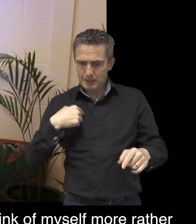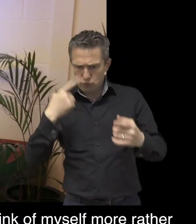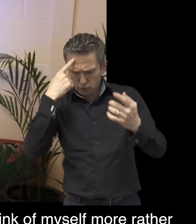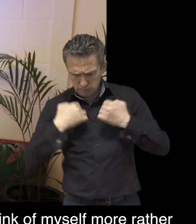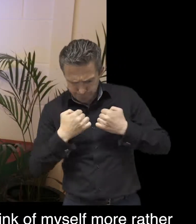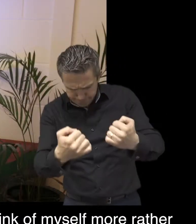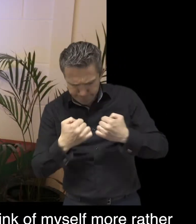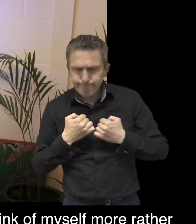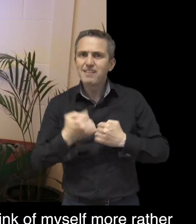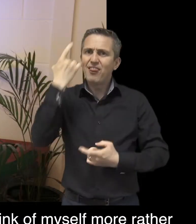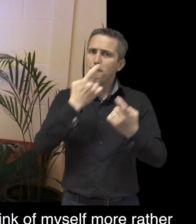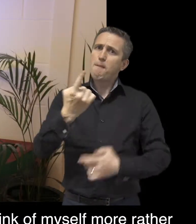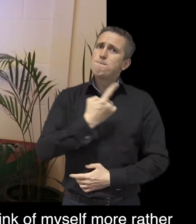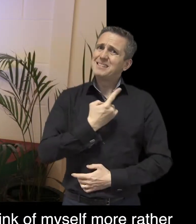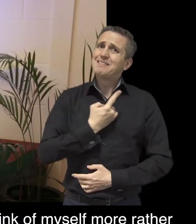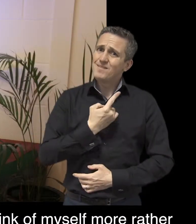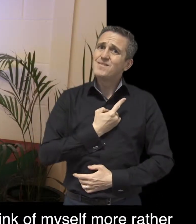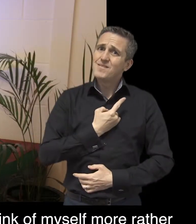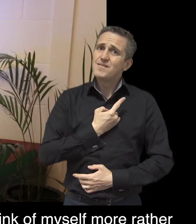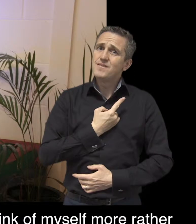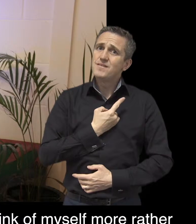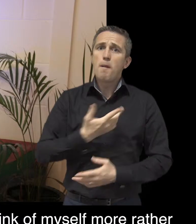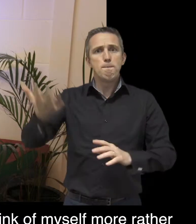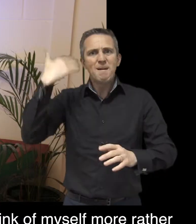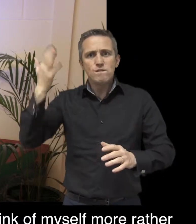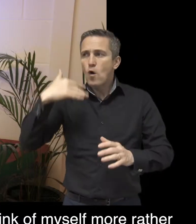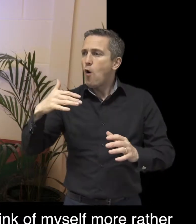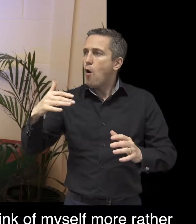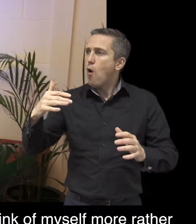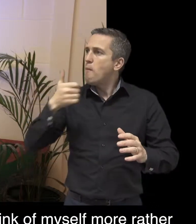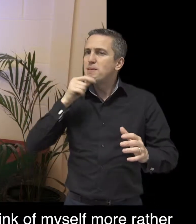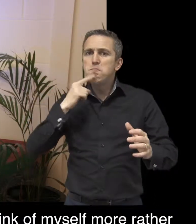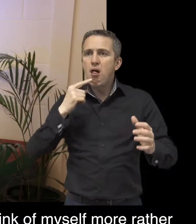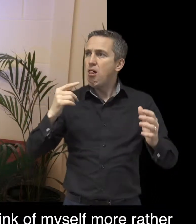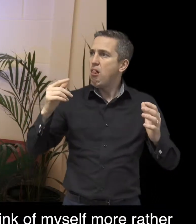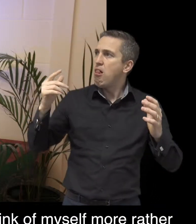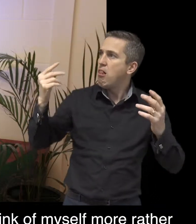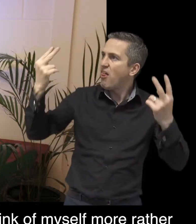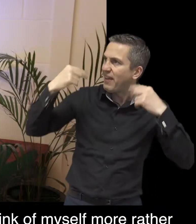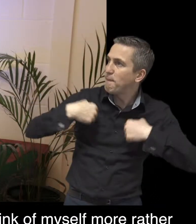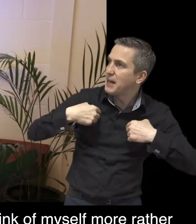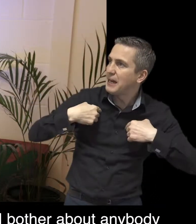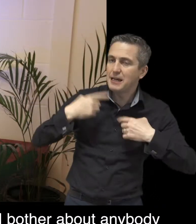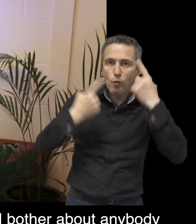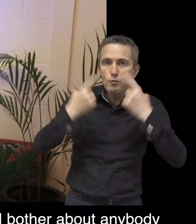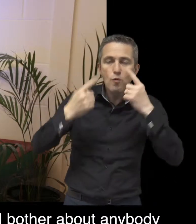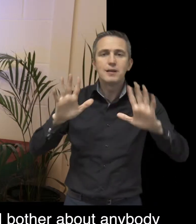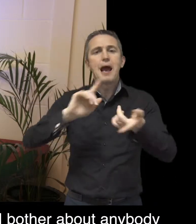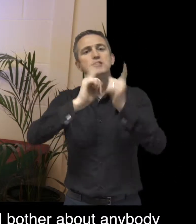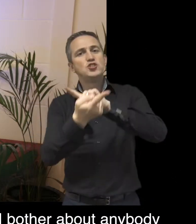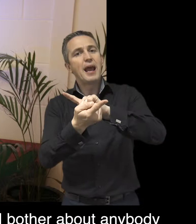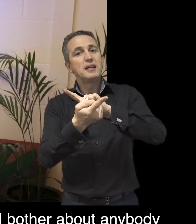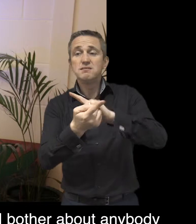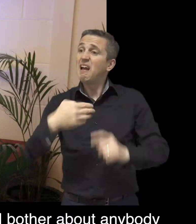I care about what I think of myself more rather than me caring about what other people think of me. If